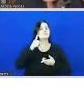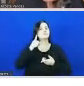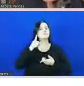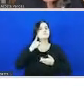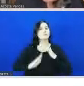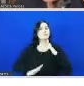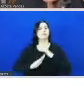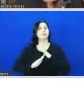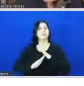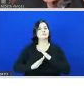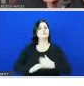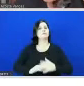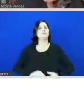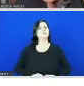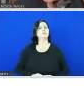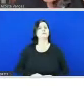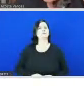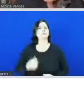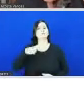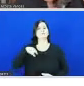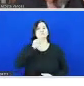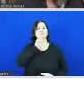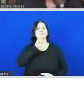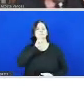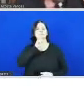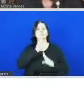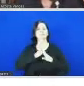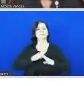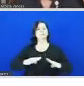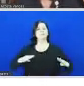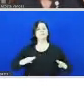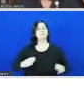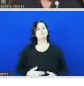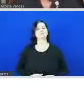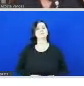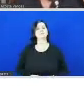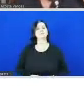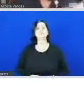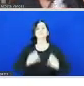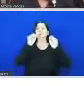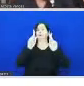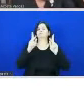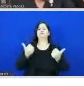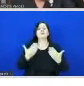Yeah. Thank you so much. I'd like to ask then the same question to IIaria of IDLO.